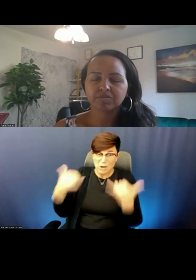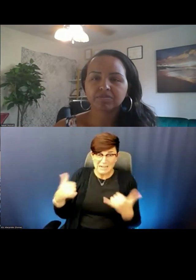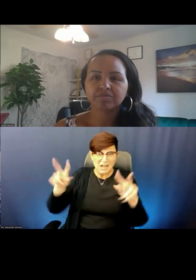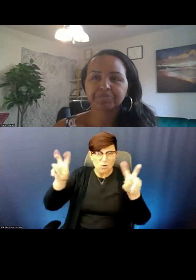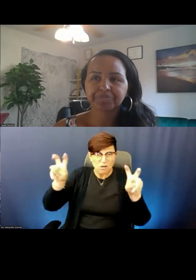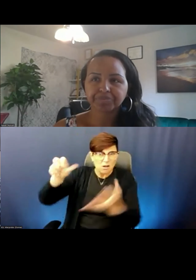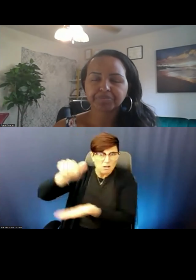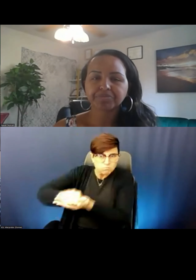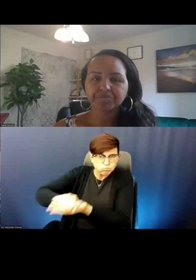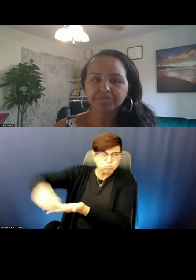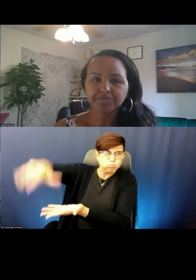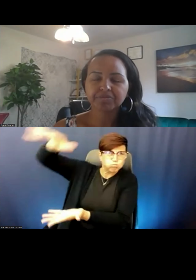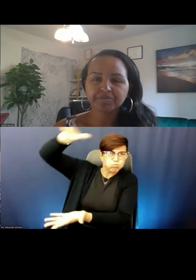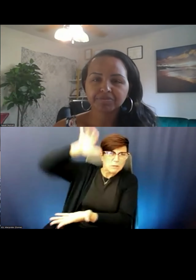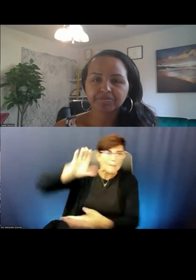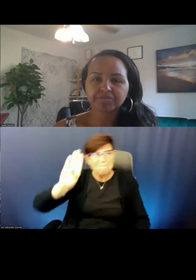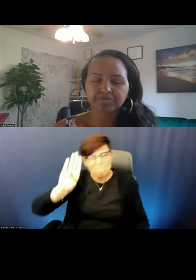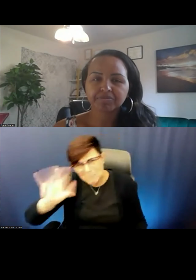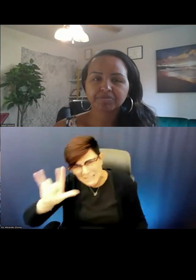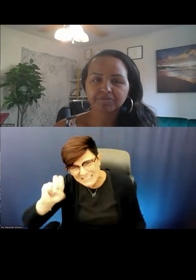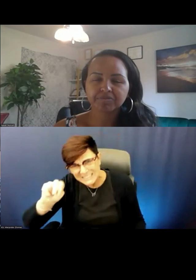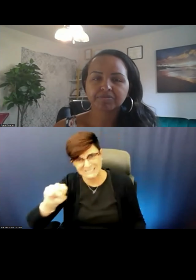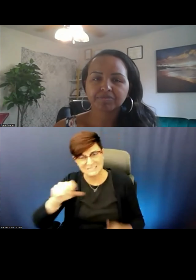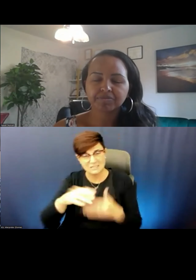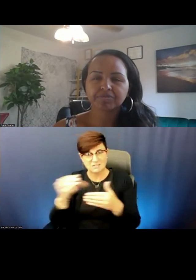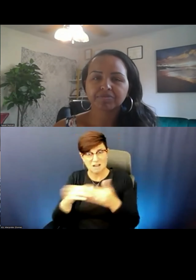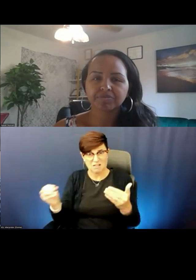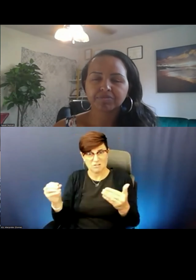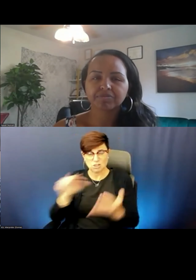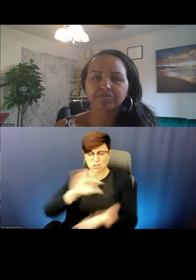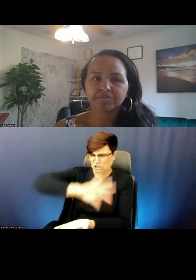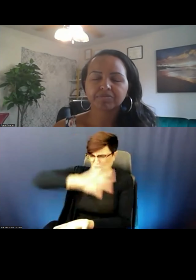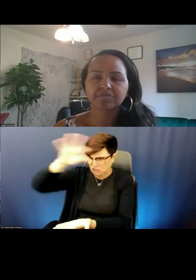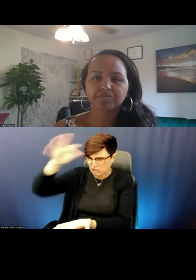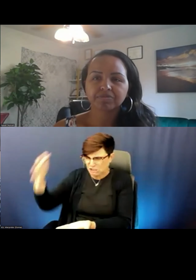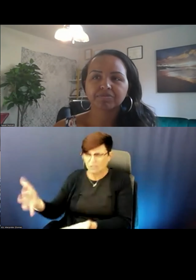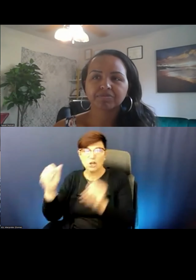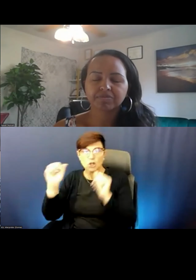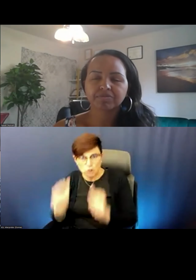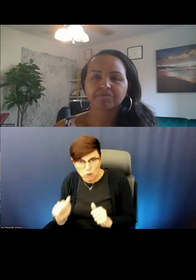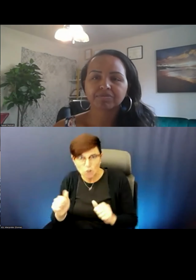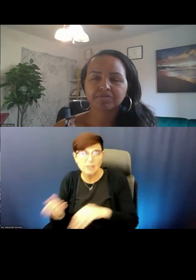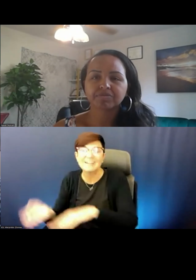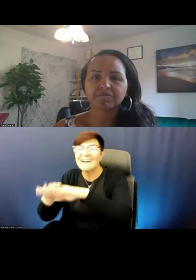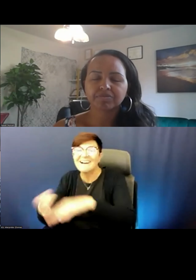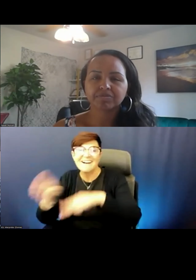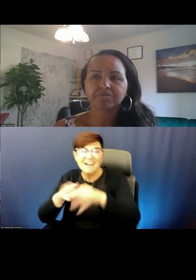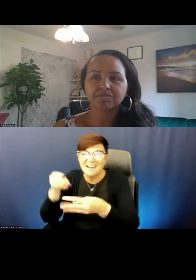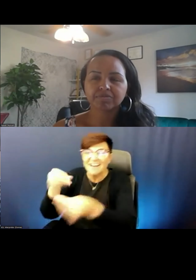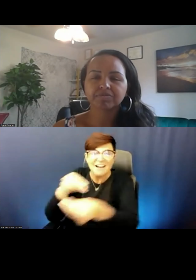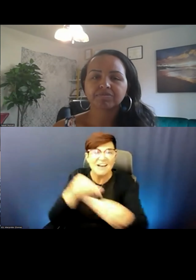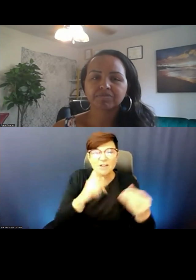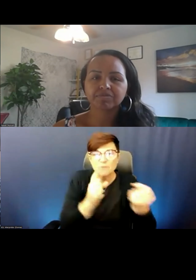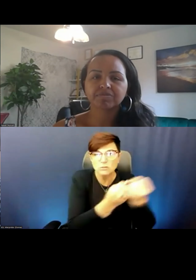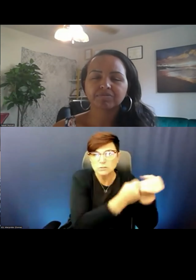Not when we have just seen the last 2 years disproportionately murdering our elders and people with multiple chronic conditions. I